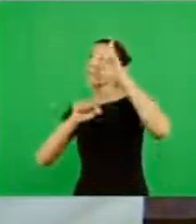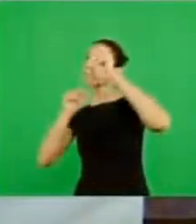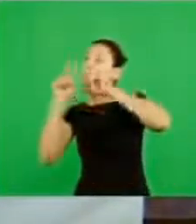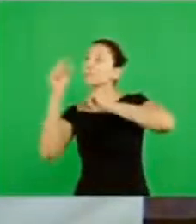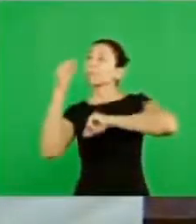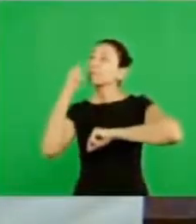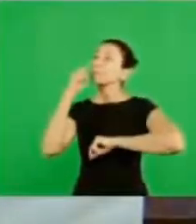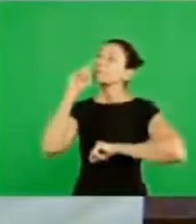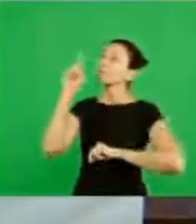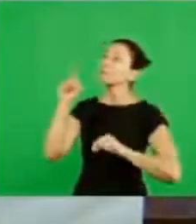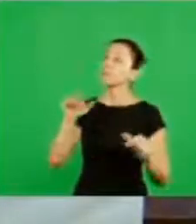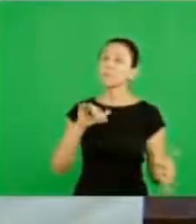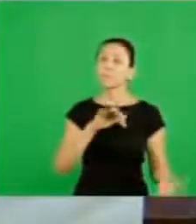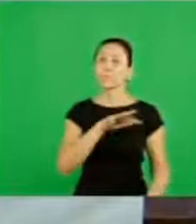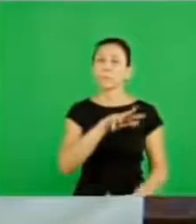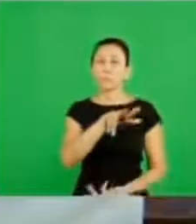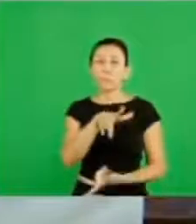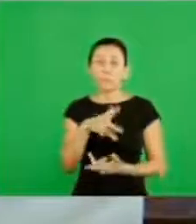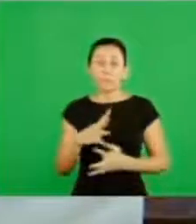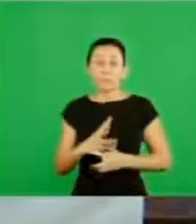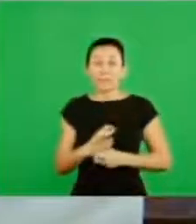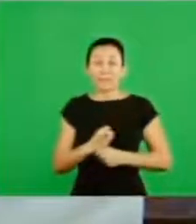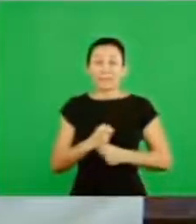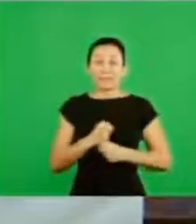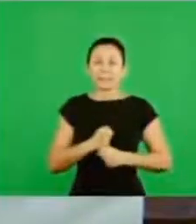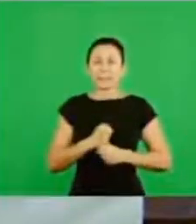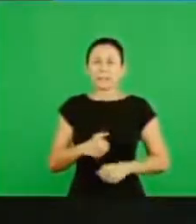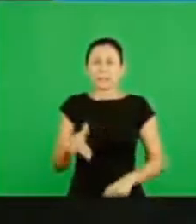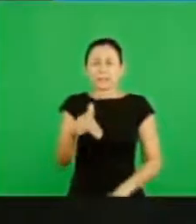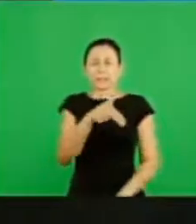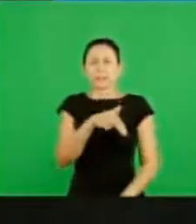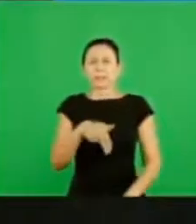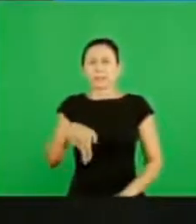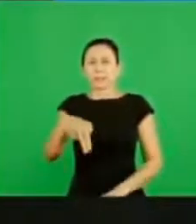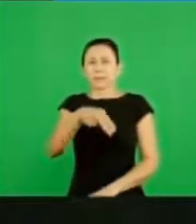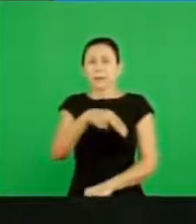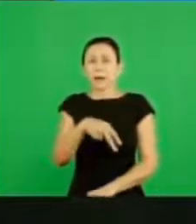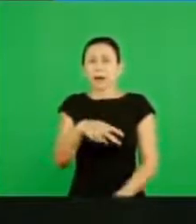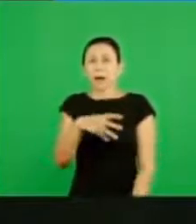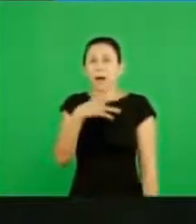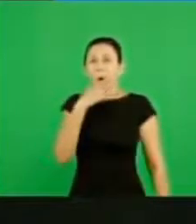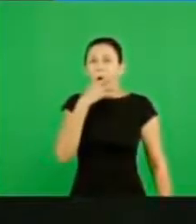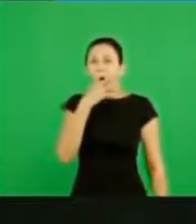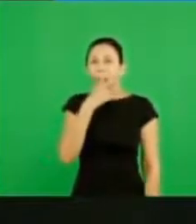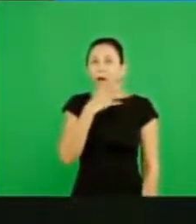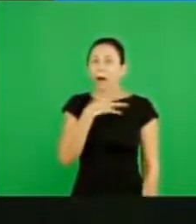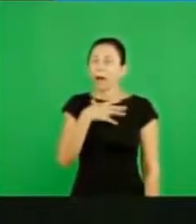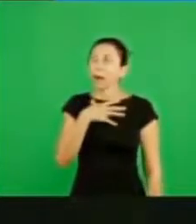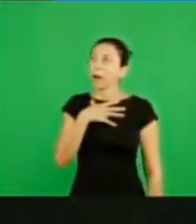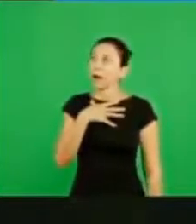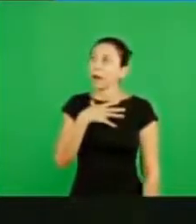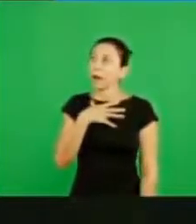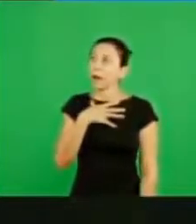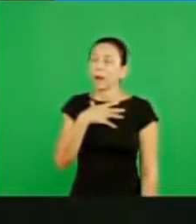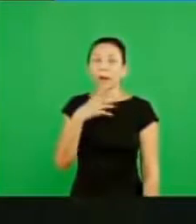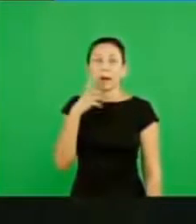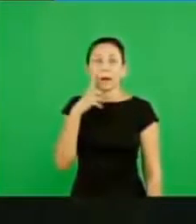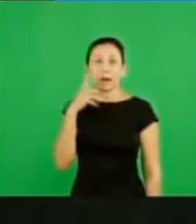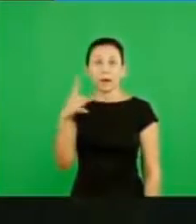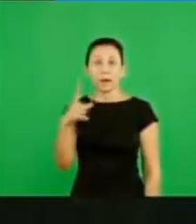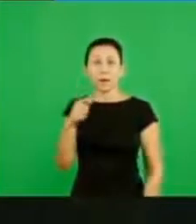There will be signs in the sun, moon, and stars, Luke 21,